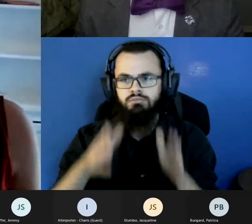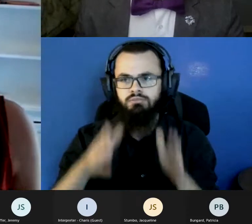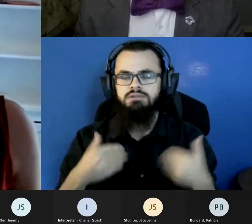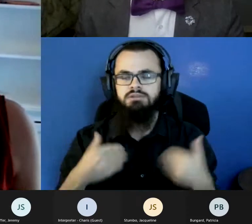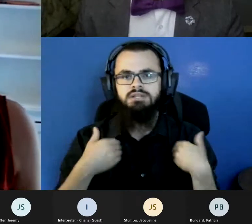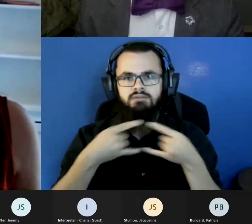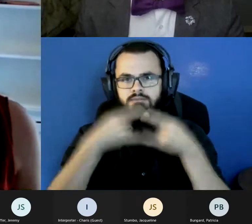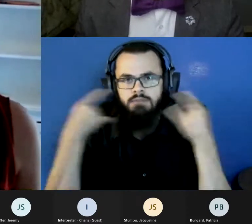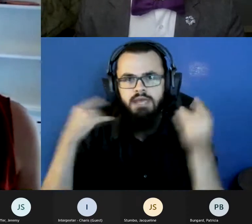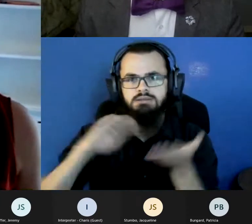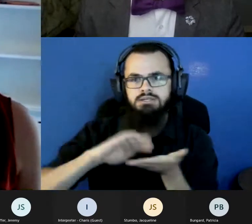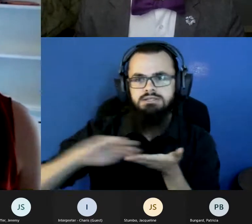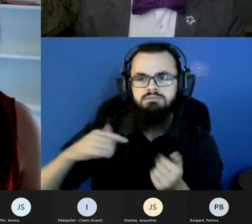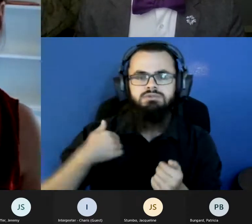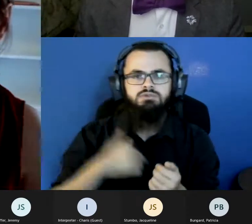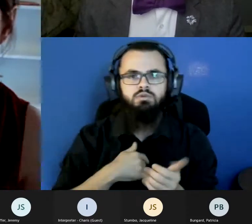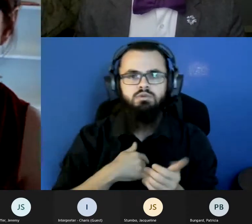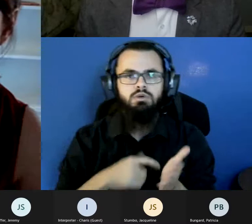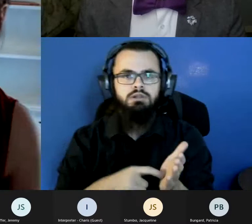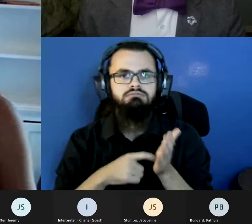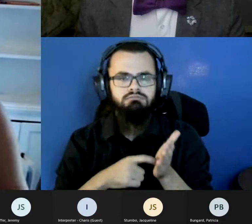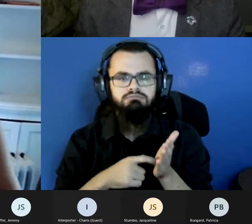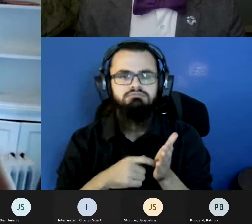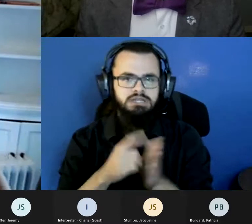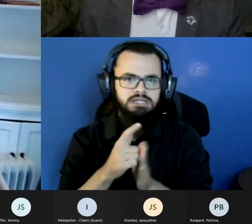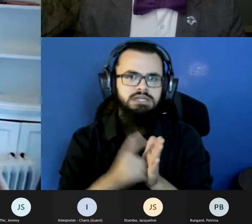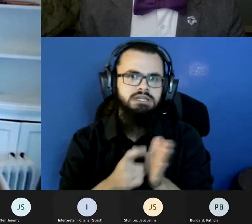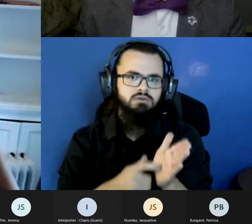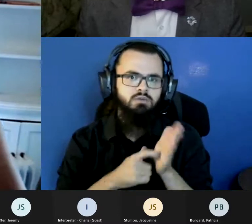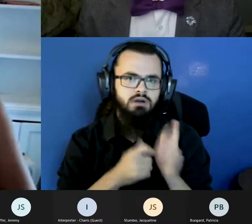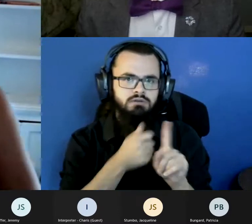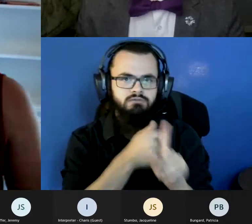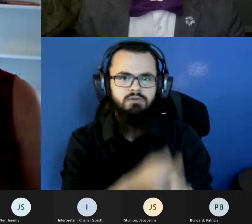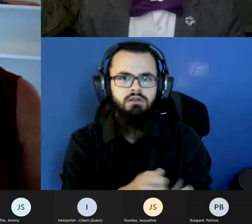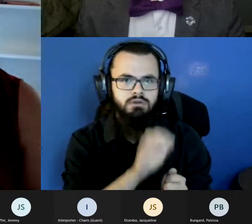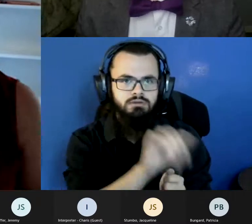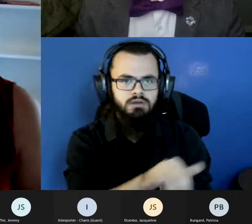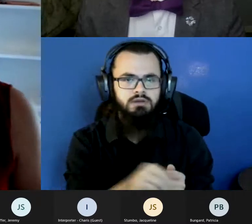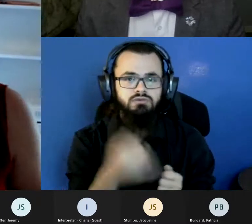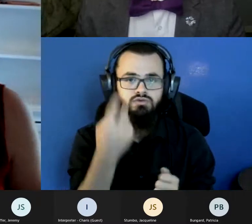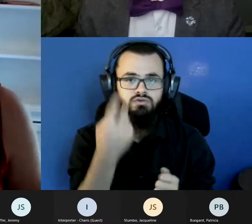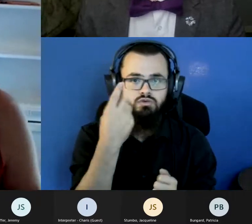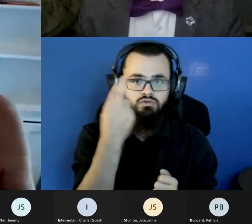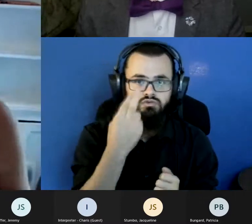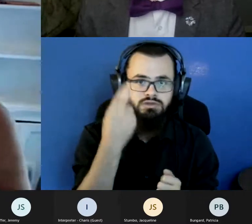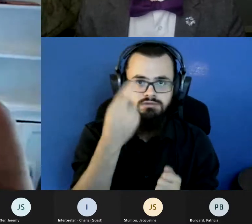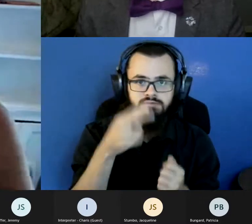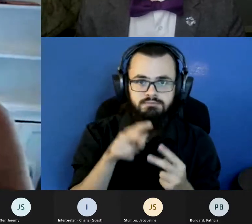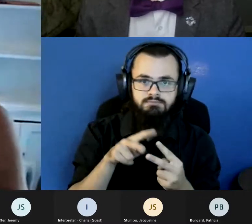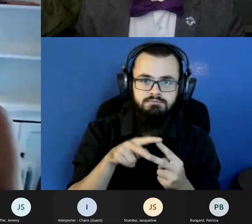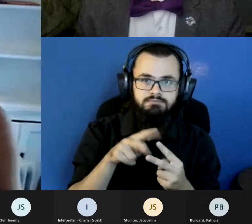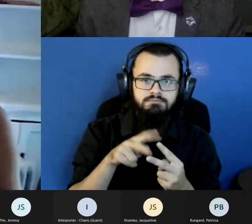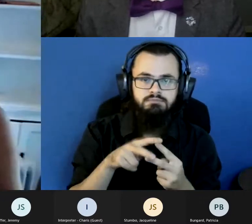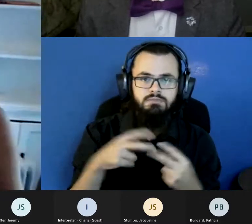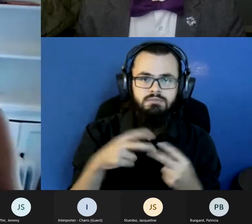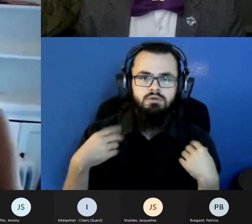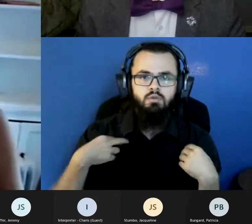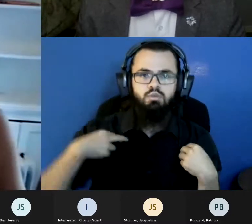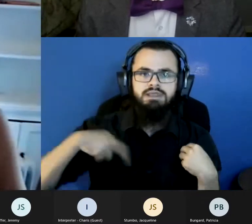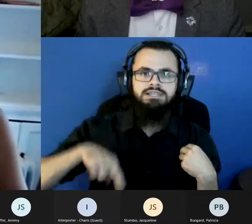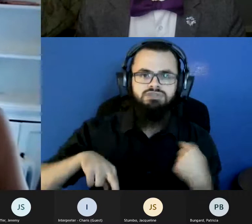them. There's 2 avenues that they can get an exemption. One is religious. It has to be a sincerely held